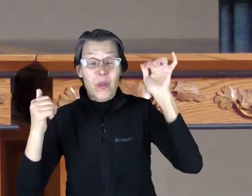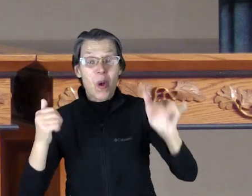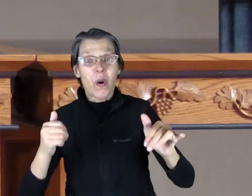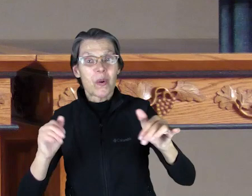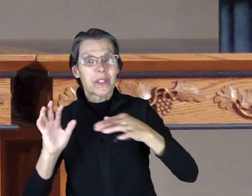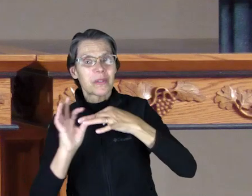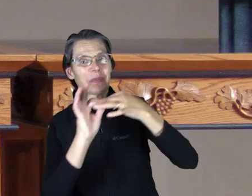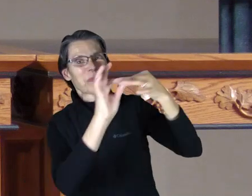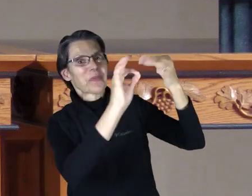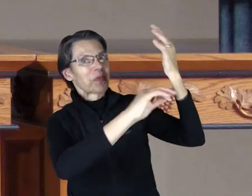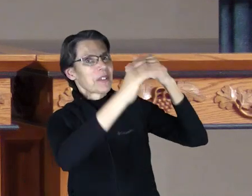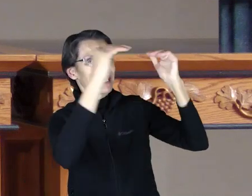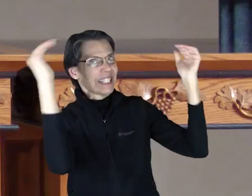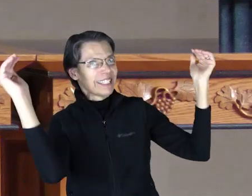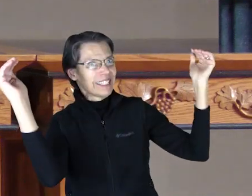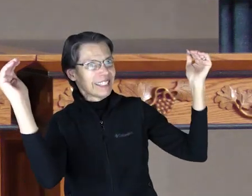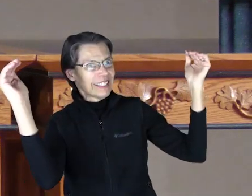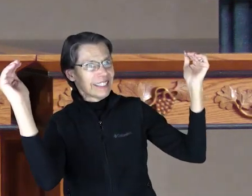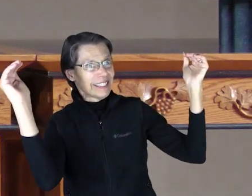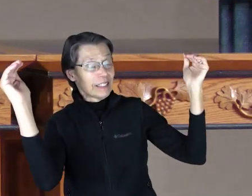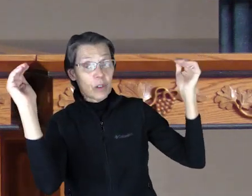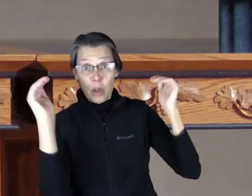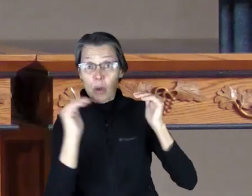the kingdom.